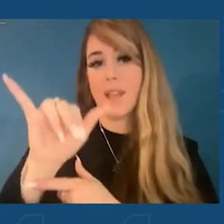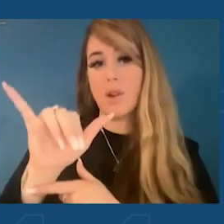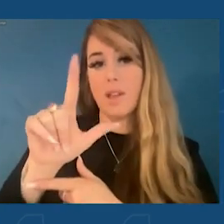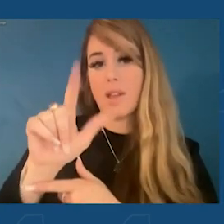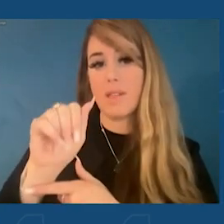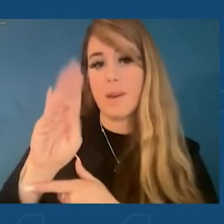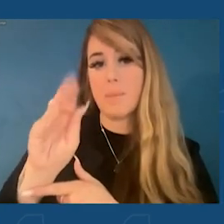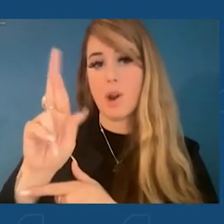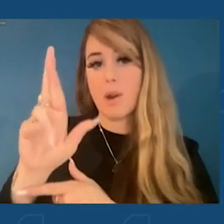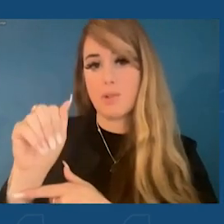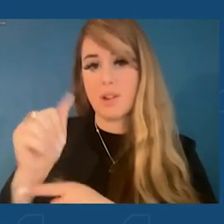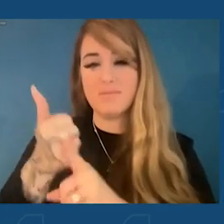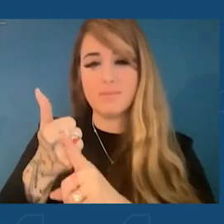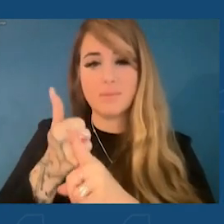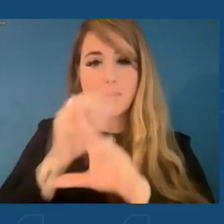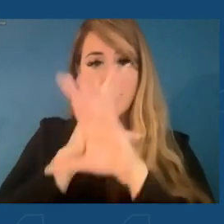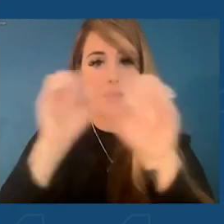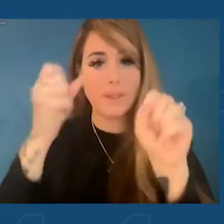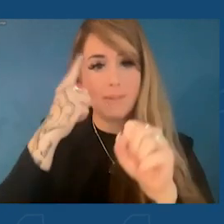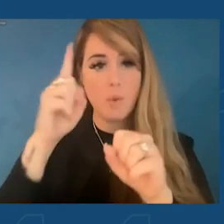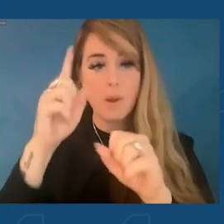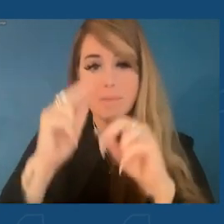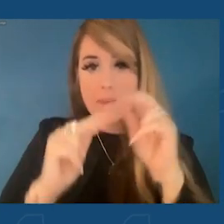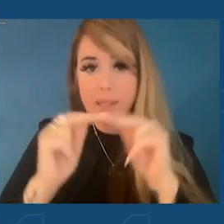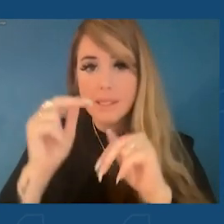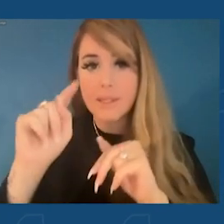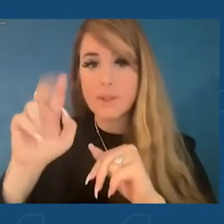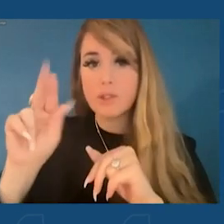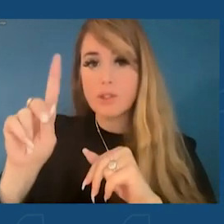of the Building Trades Council of Greater New York. Gary,